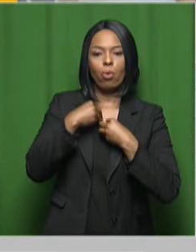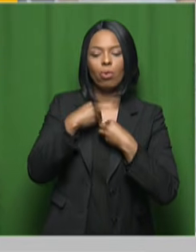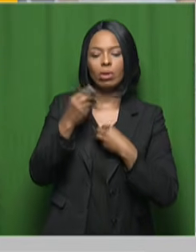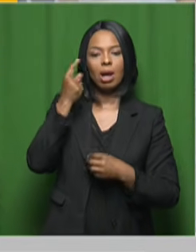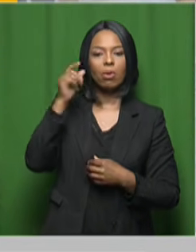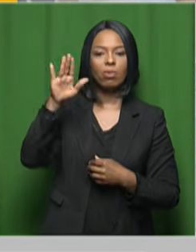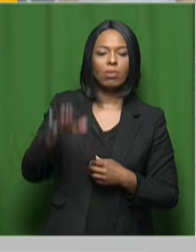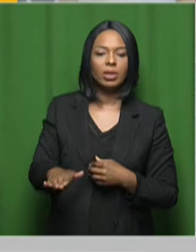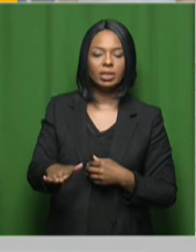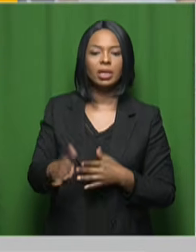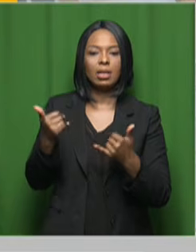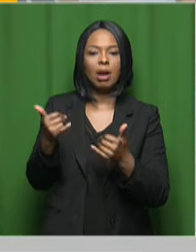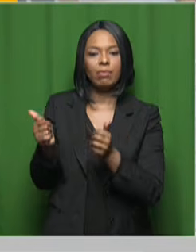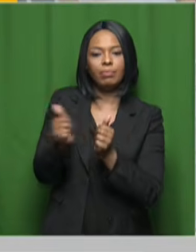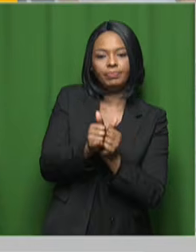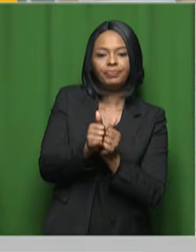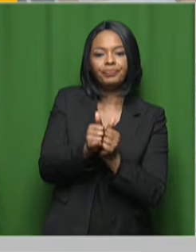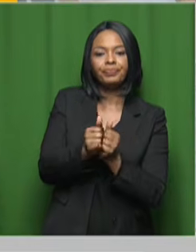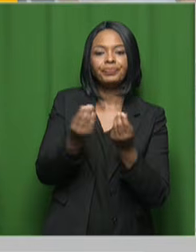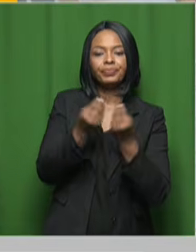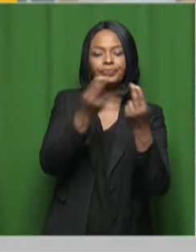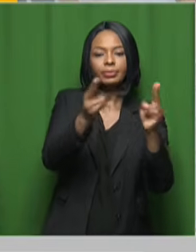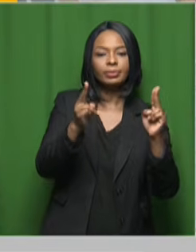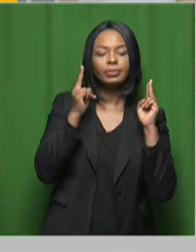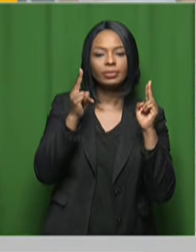with universities and TVET colleges